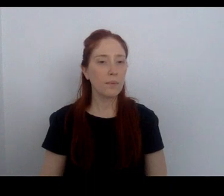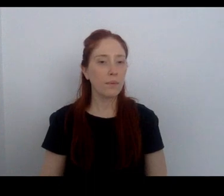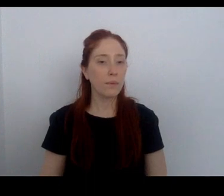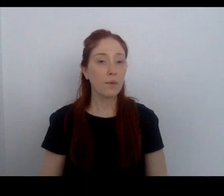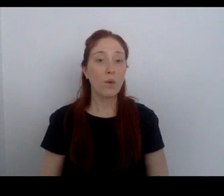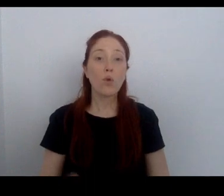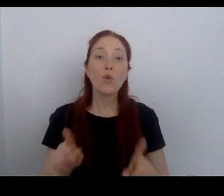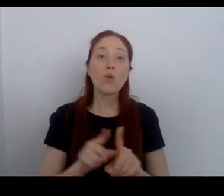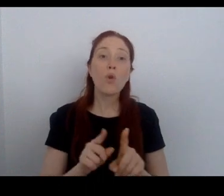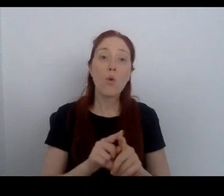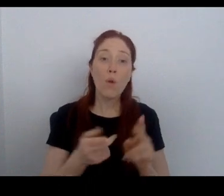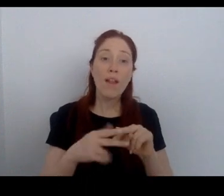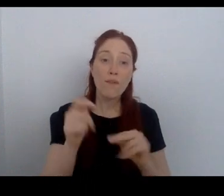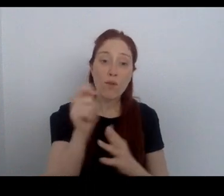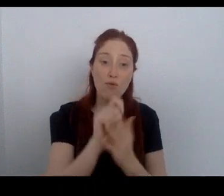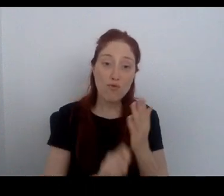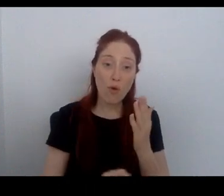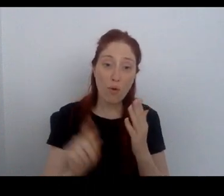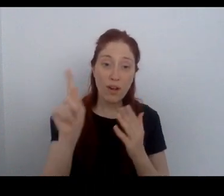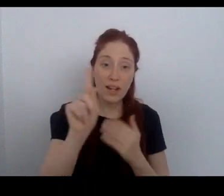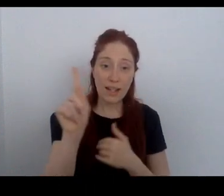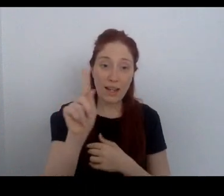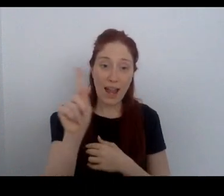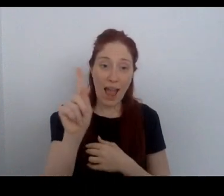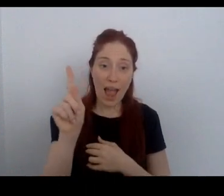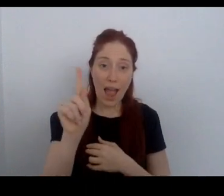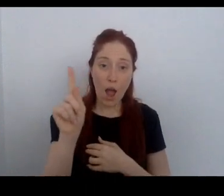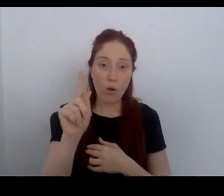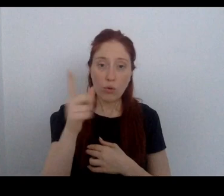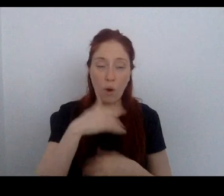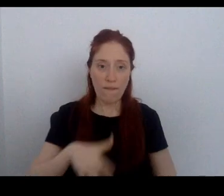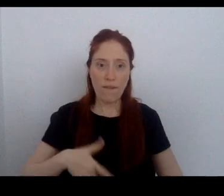really focus in on that area rather than feel as though you have to